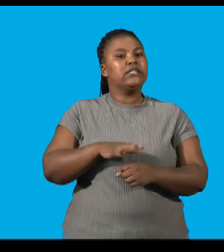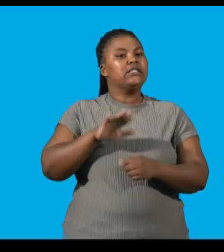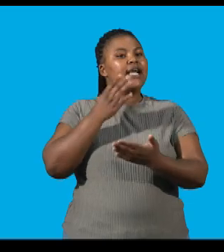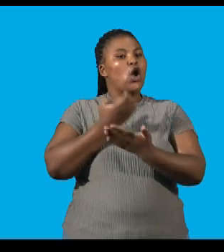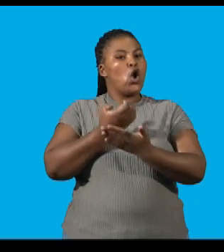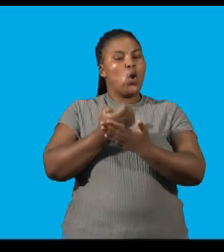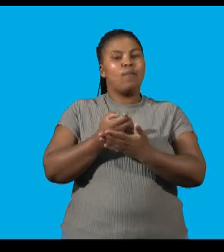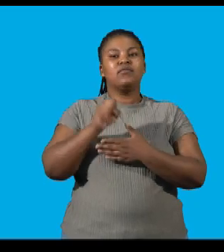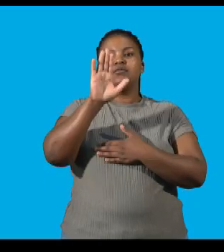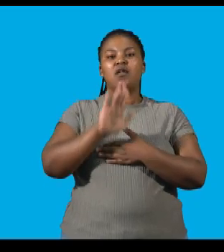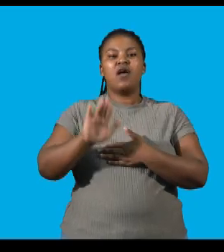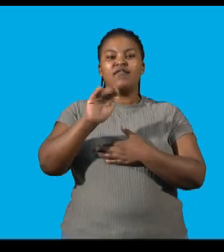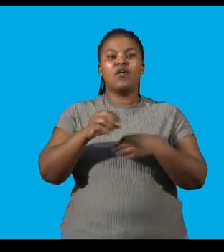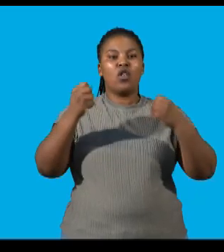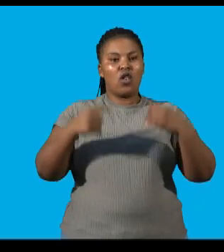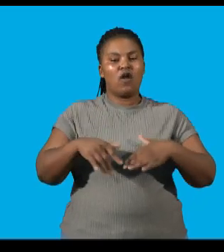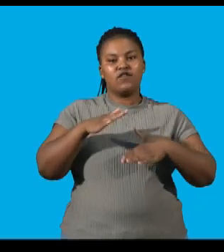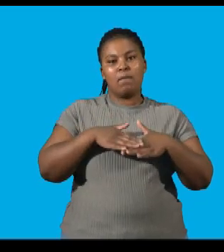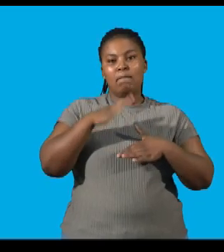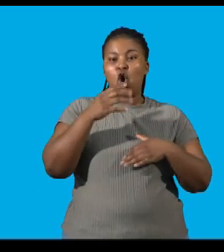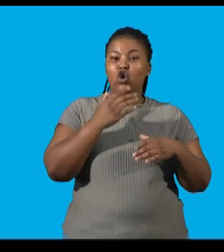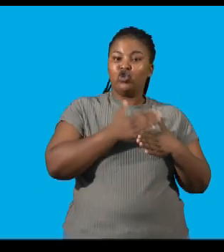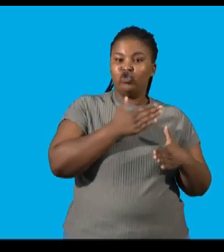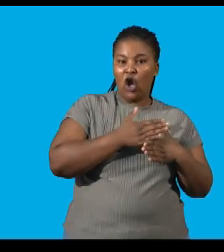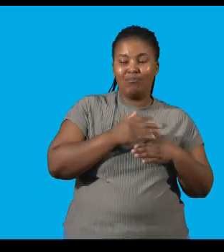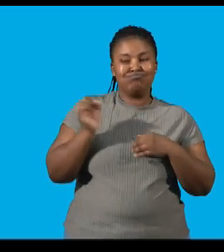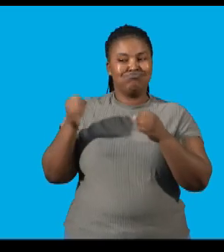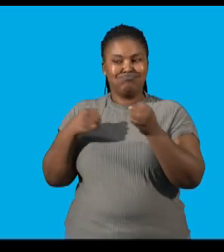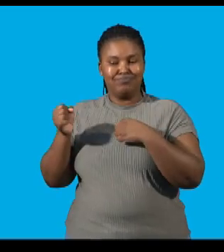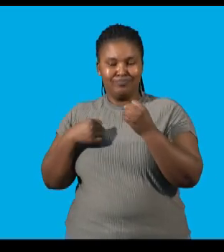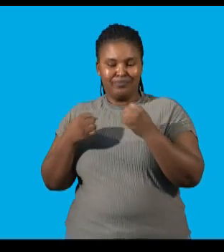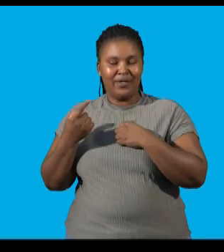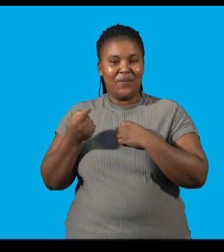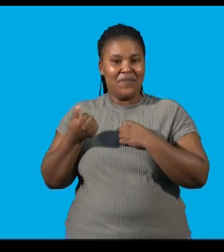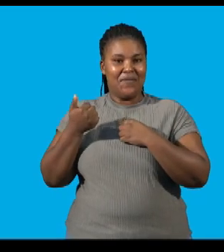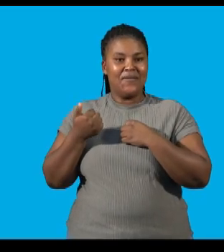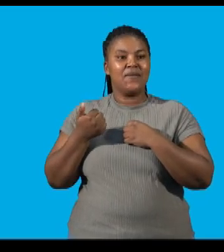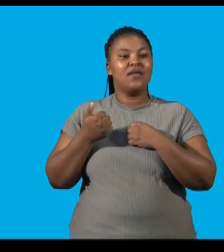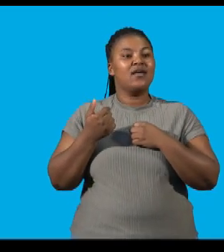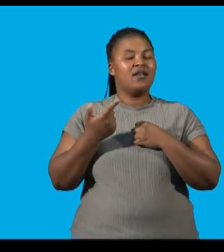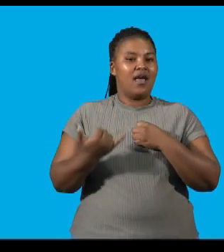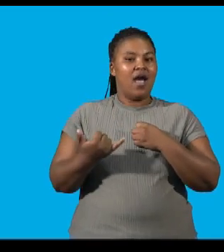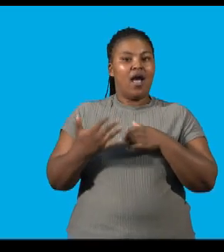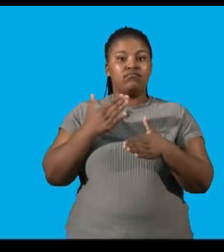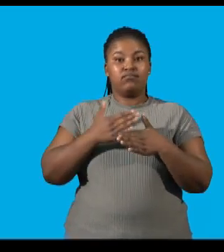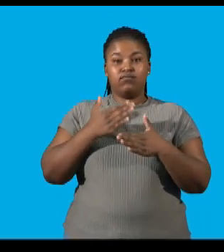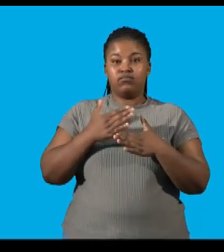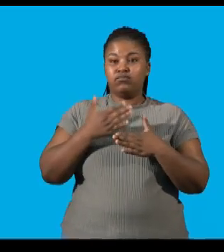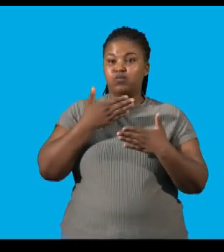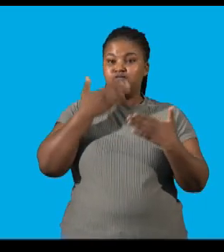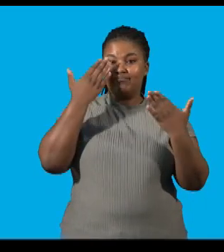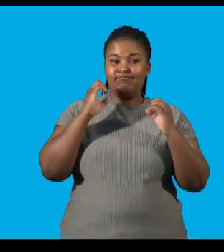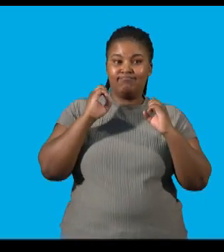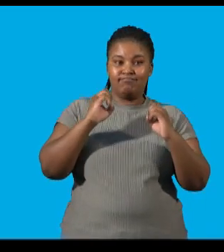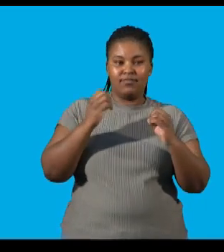economy, with South Africa losing more jobs than it creates. The unemployment rate is